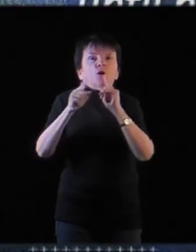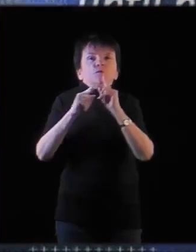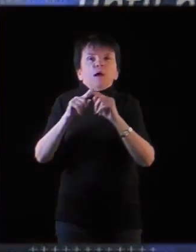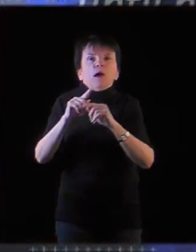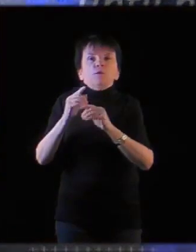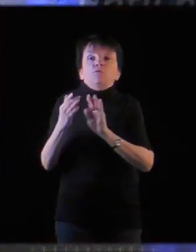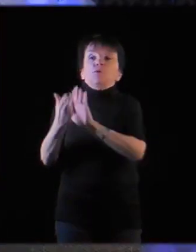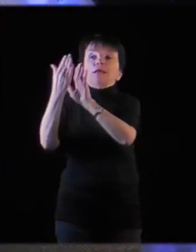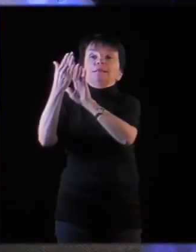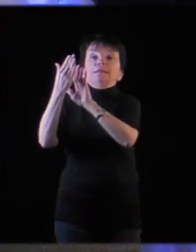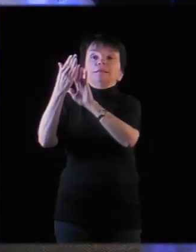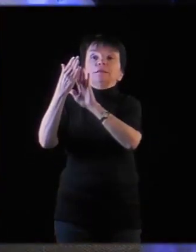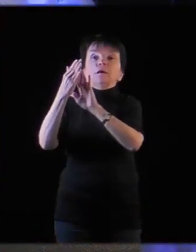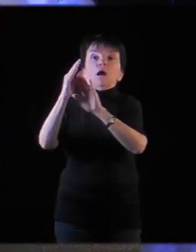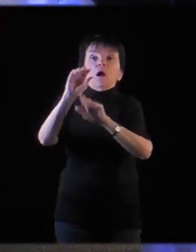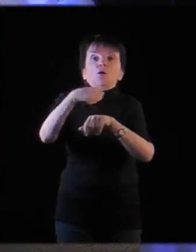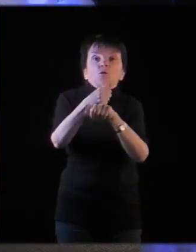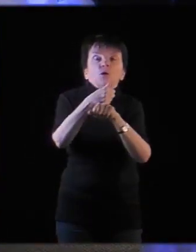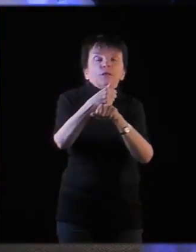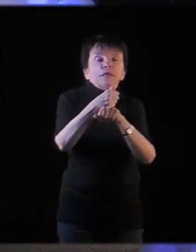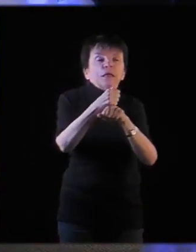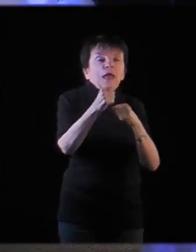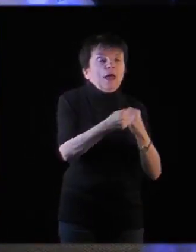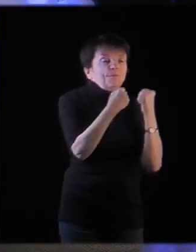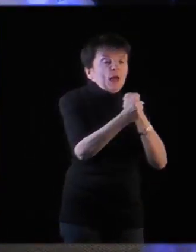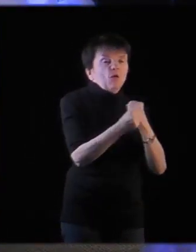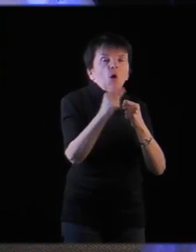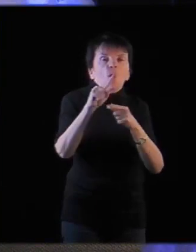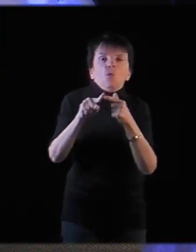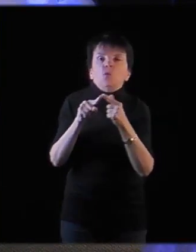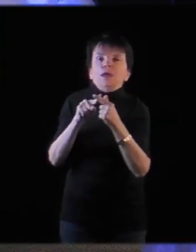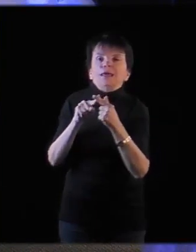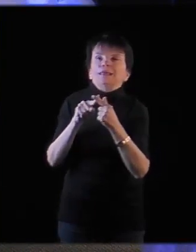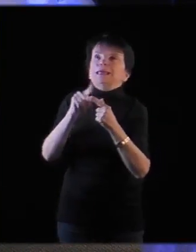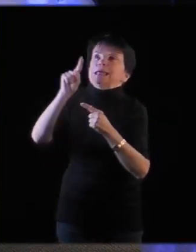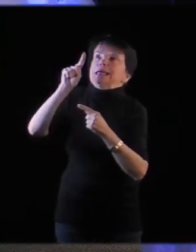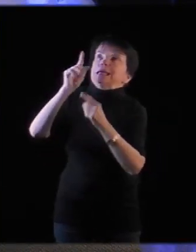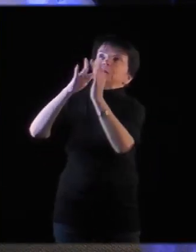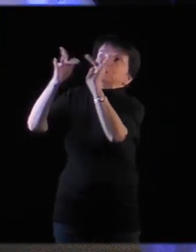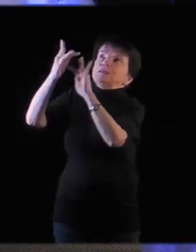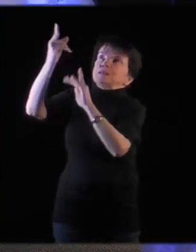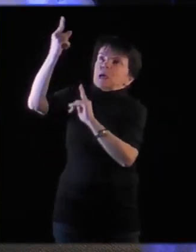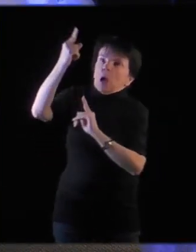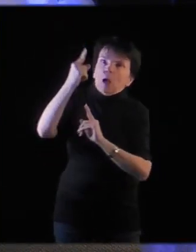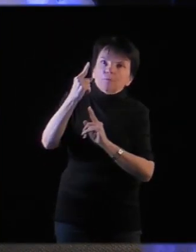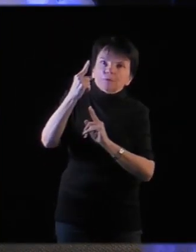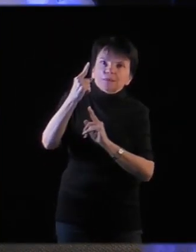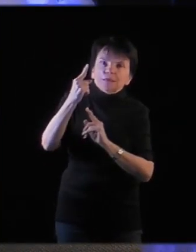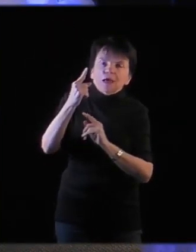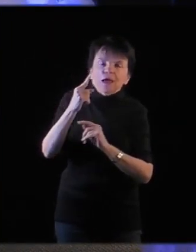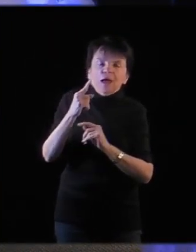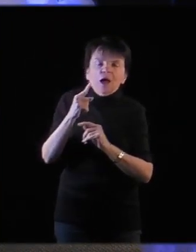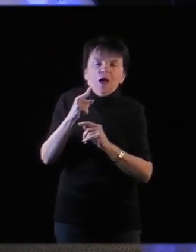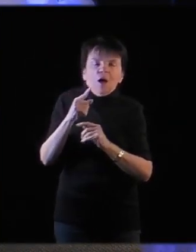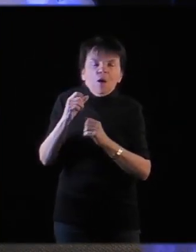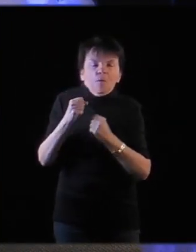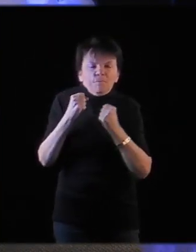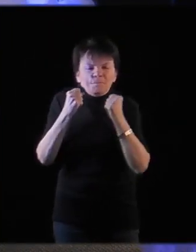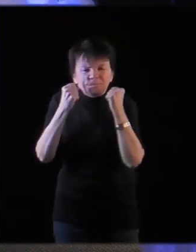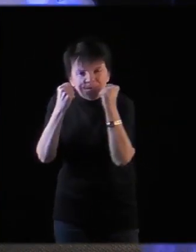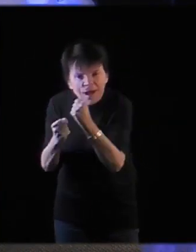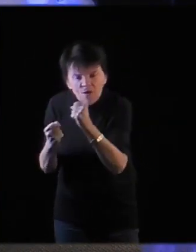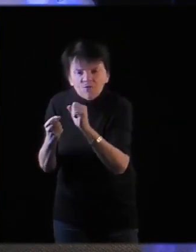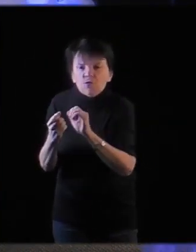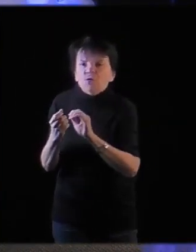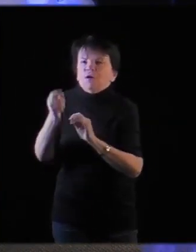power. In other words, it says, and when he comes, there's something powerful about God's presence. When God shows up, it's